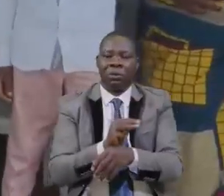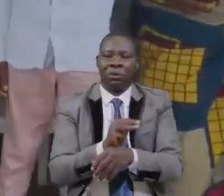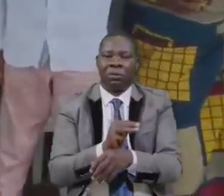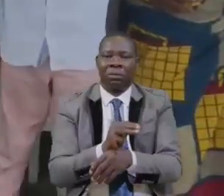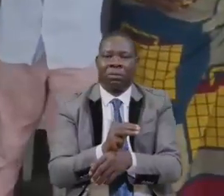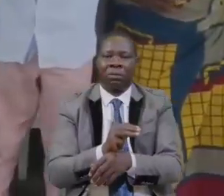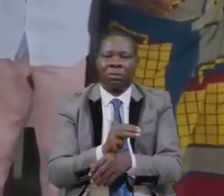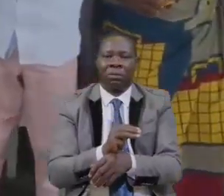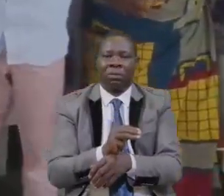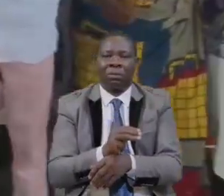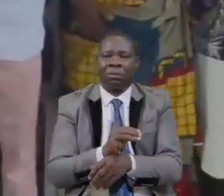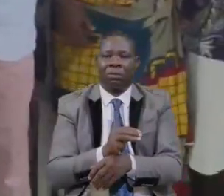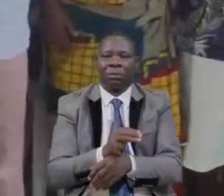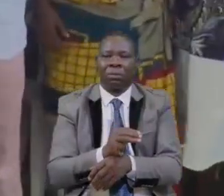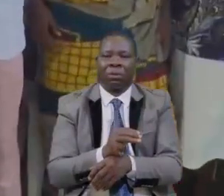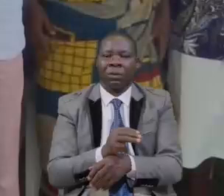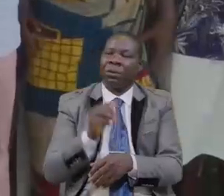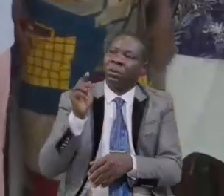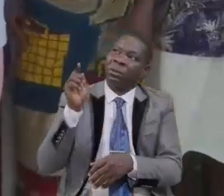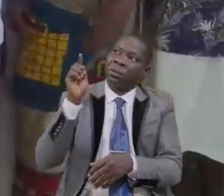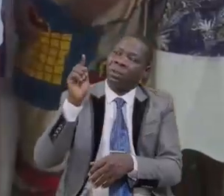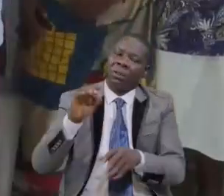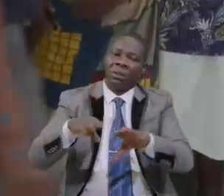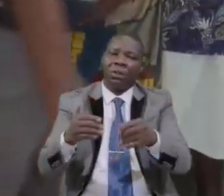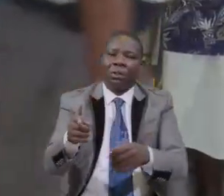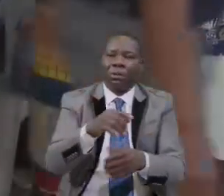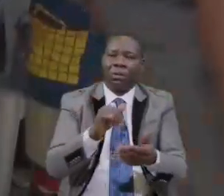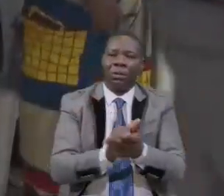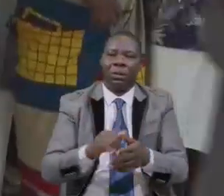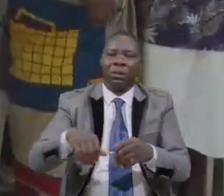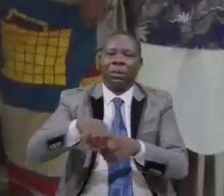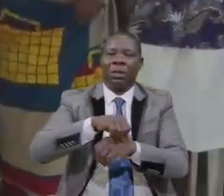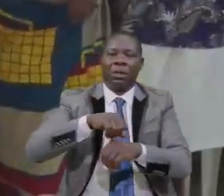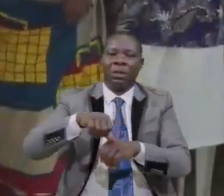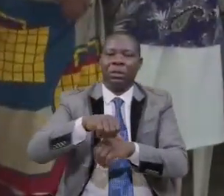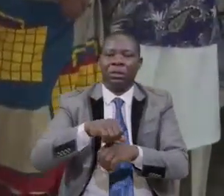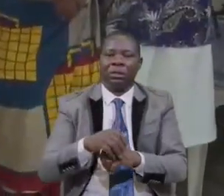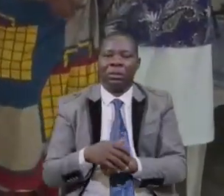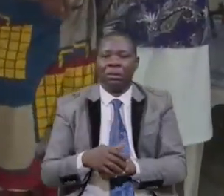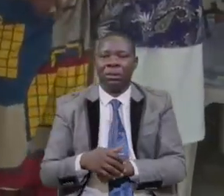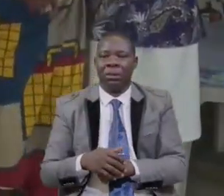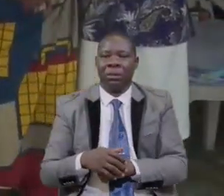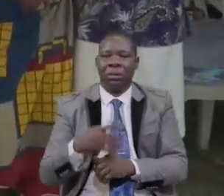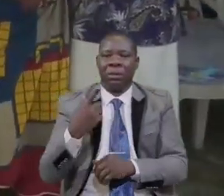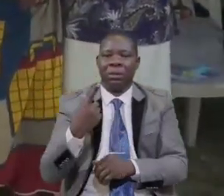he gives you that anointing that abides,